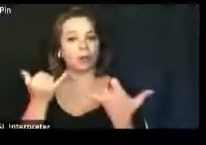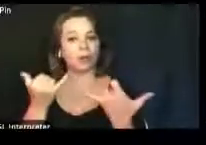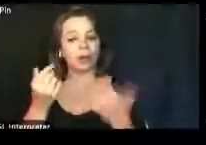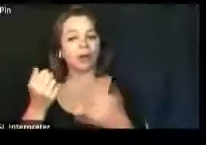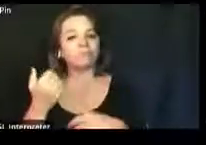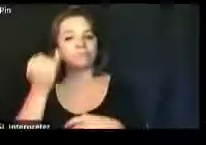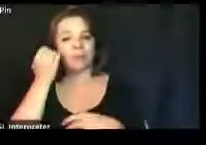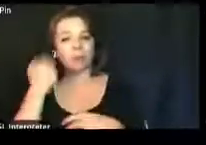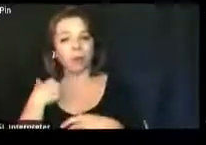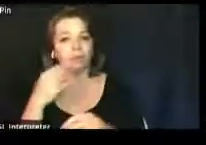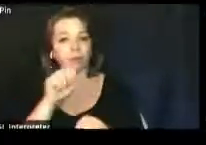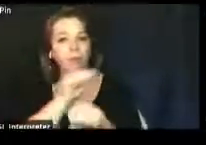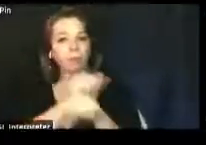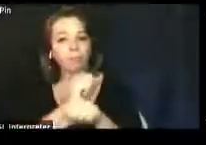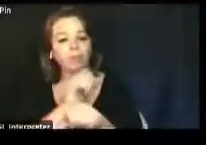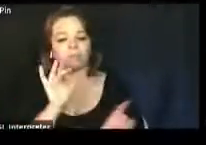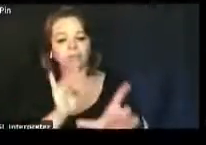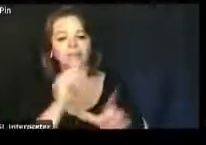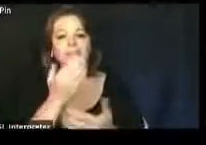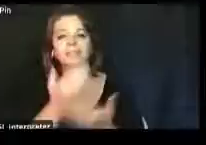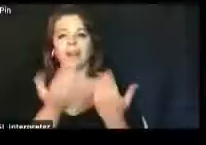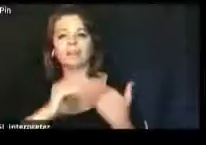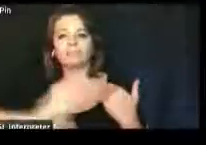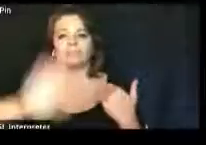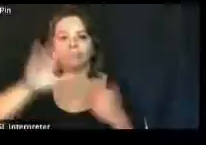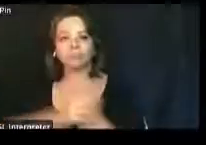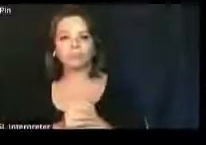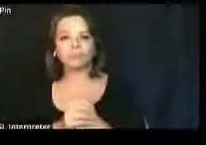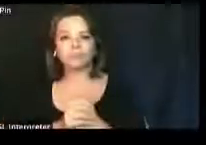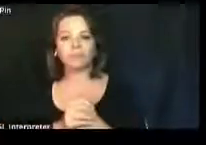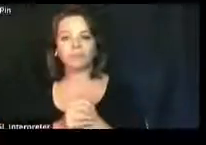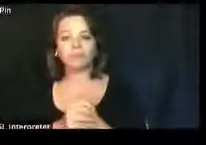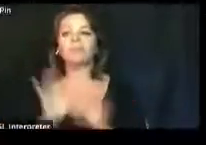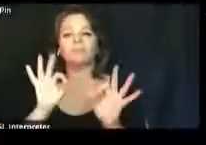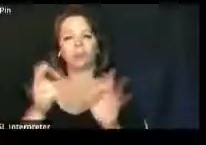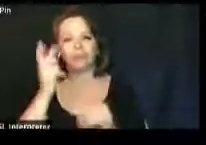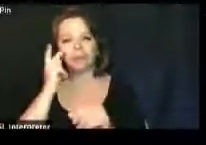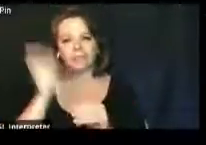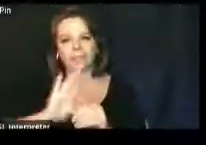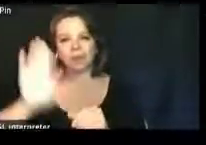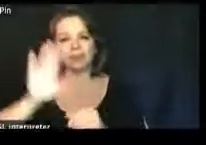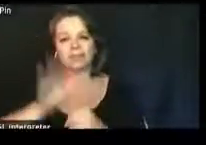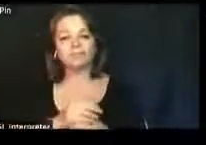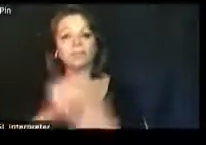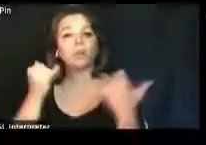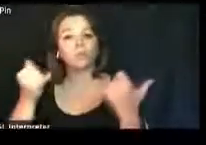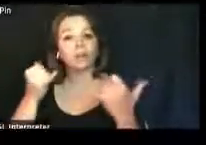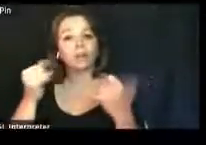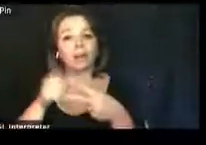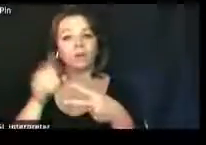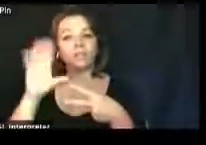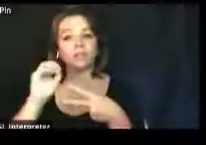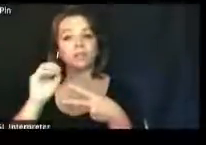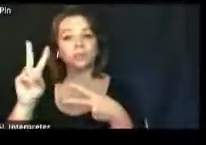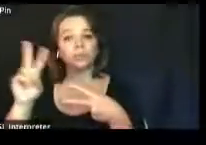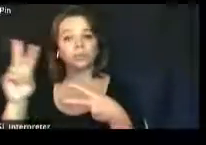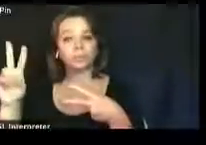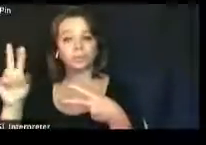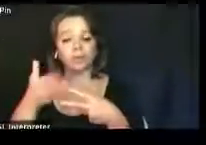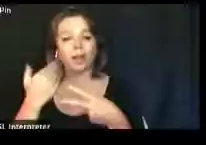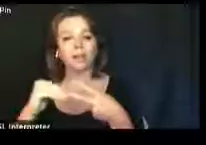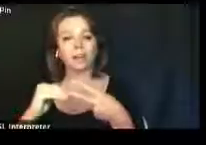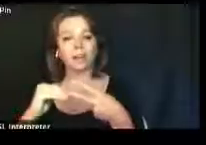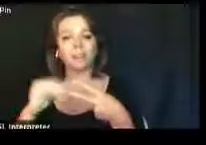raise your hand button at the bottom of your screen. Perfect, I do see those hands. Right now it will be 022, and up next we will